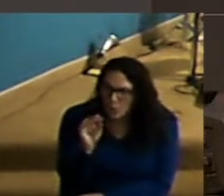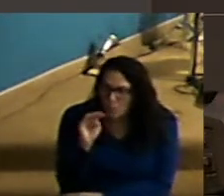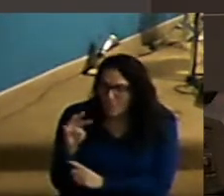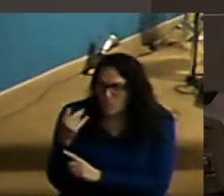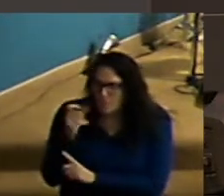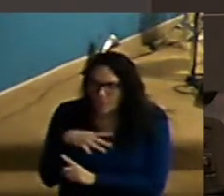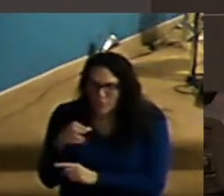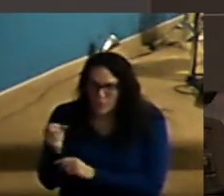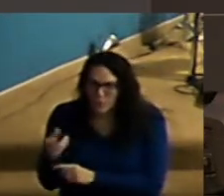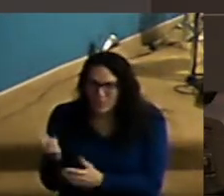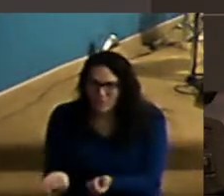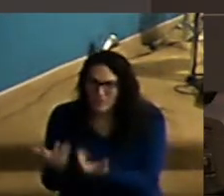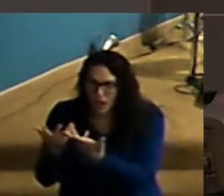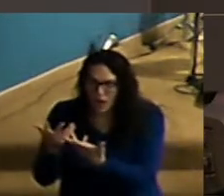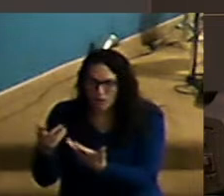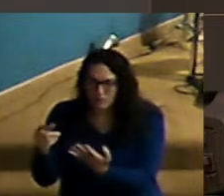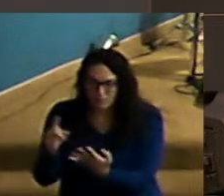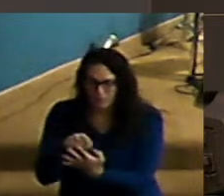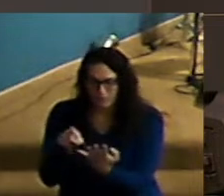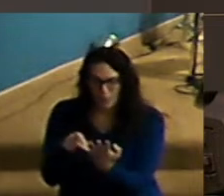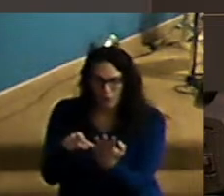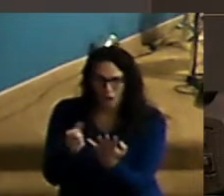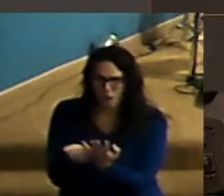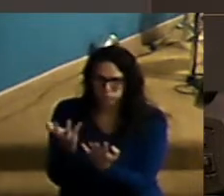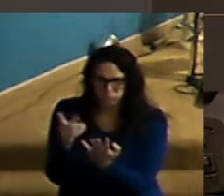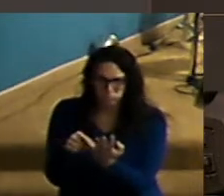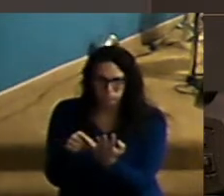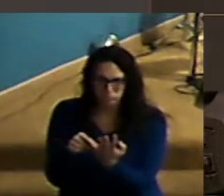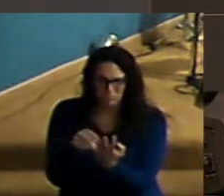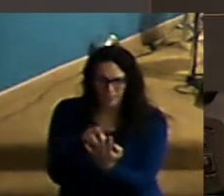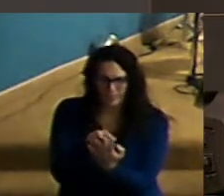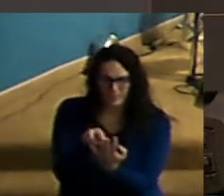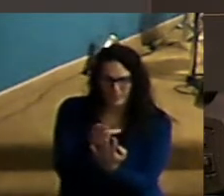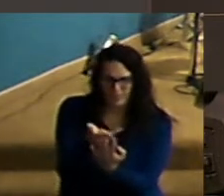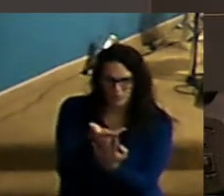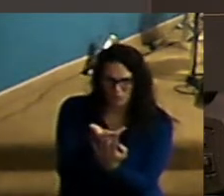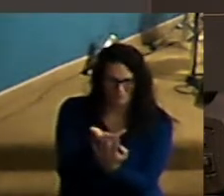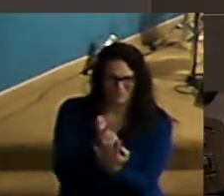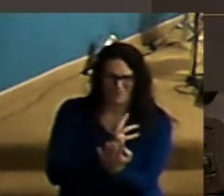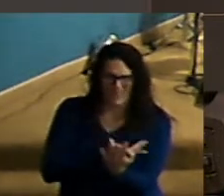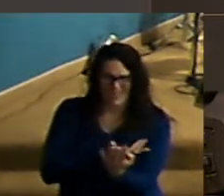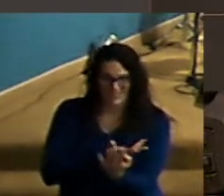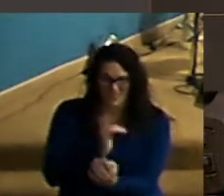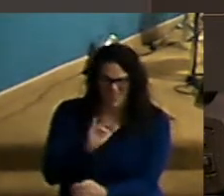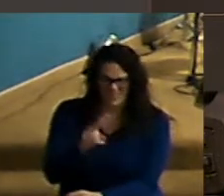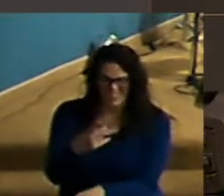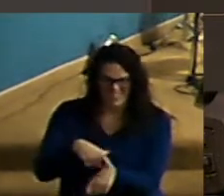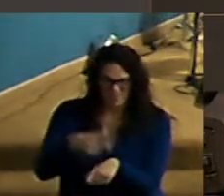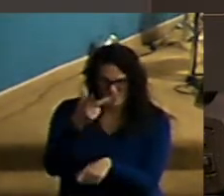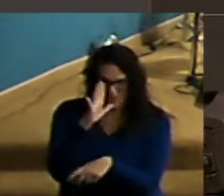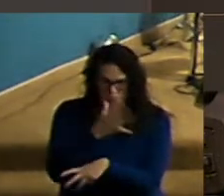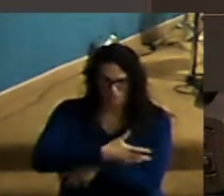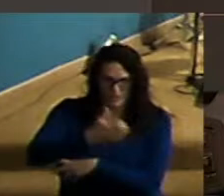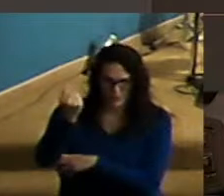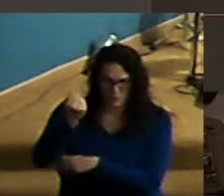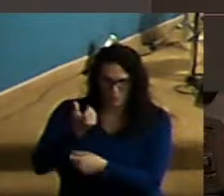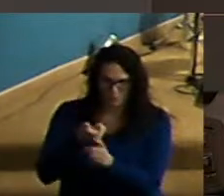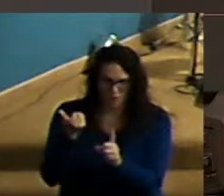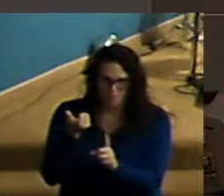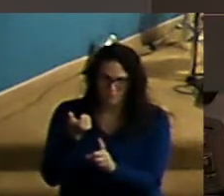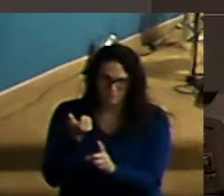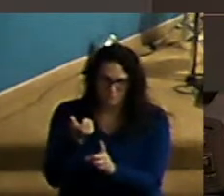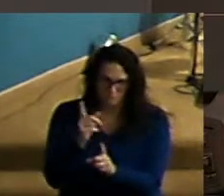gods. And they come out and they don't even smell like smoke. This is the second time that God is able to rescue his children from certain